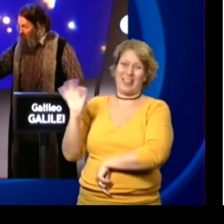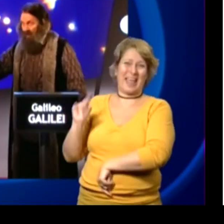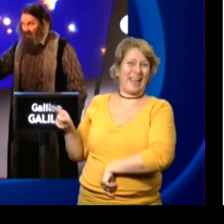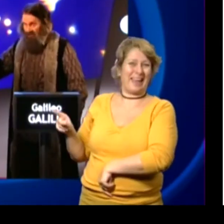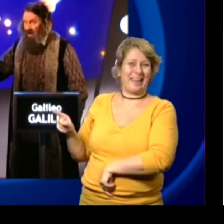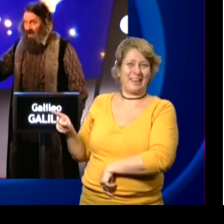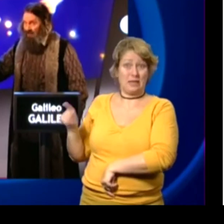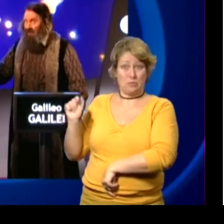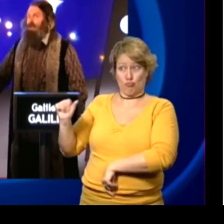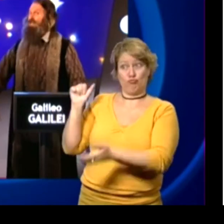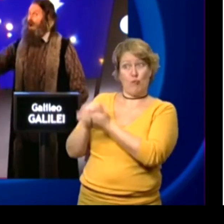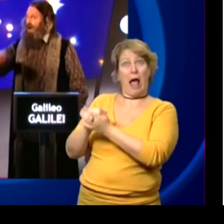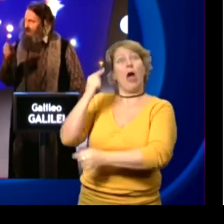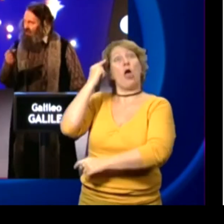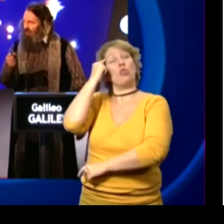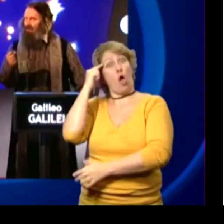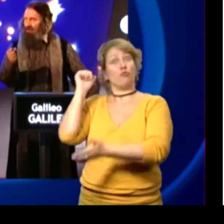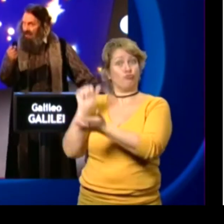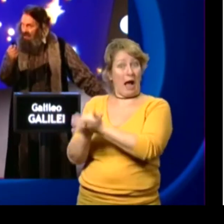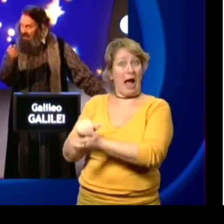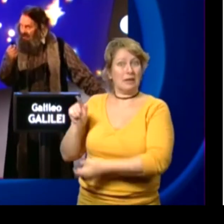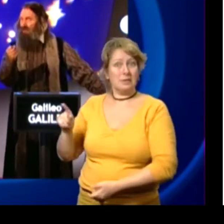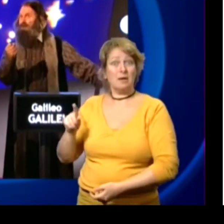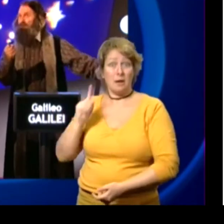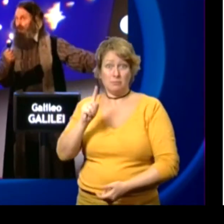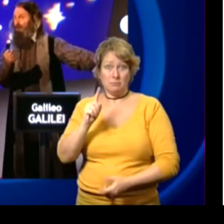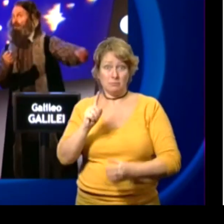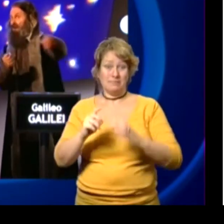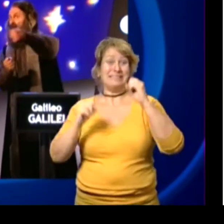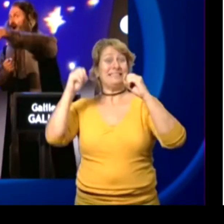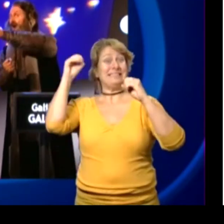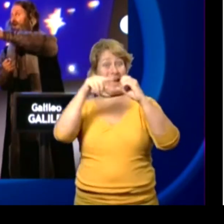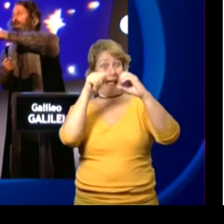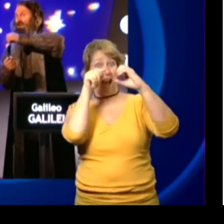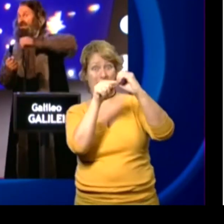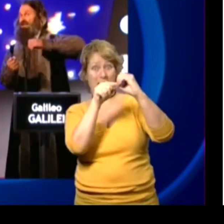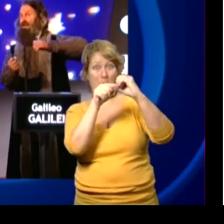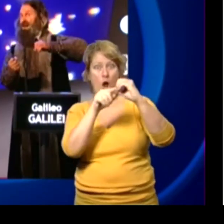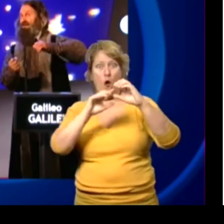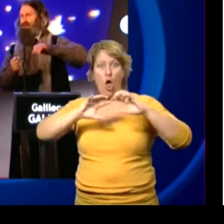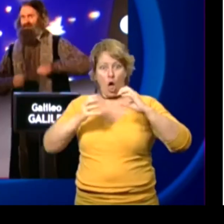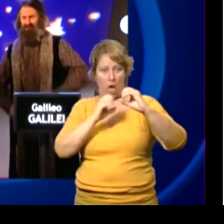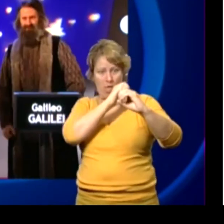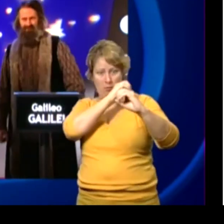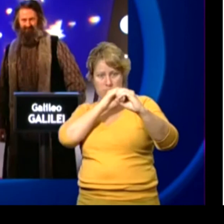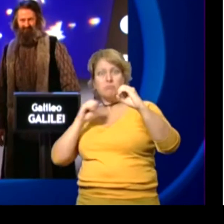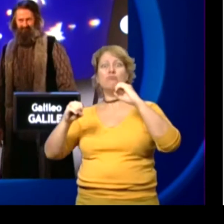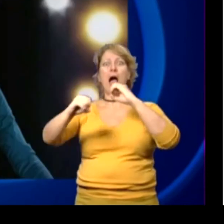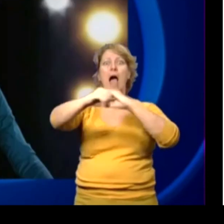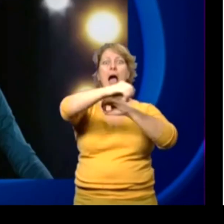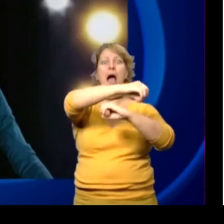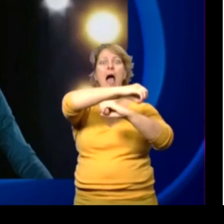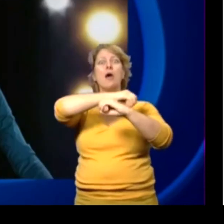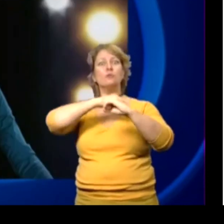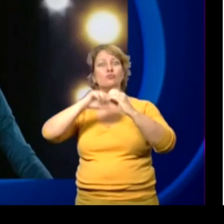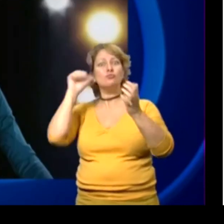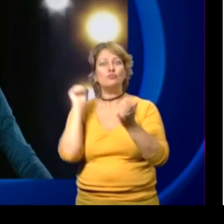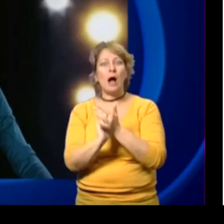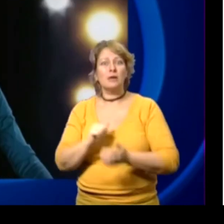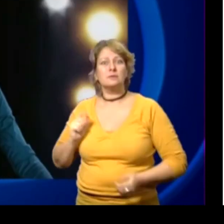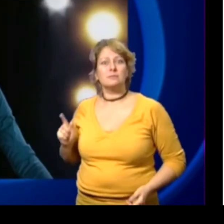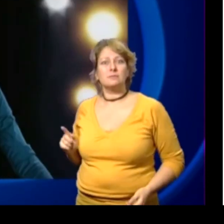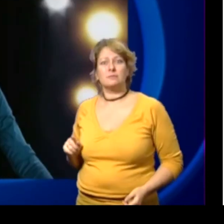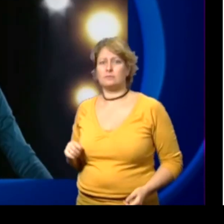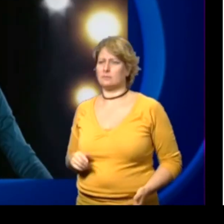theory was right. The Earth did move around the sun. Somehow I don't think you kept